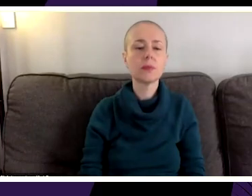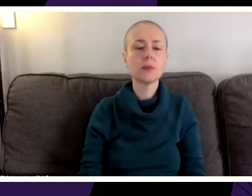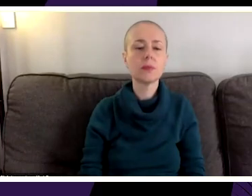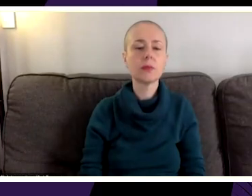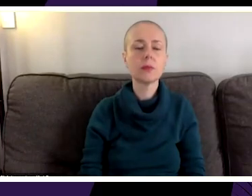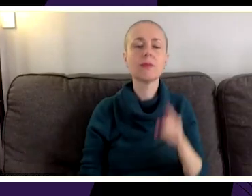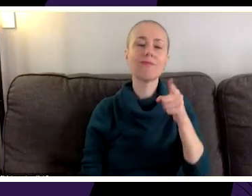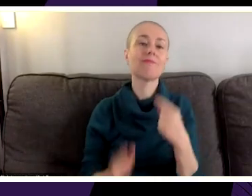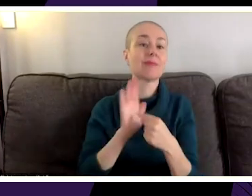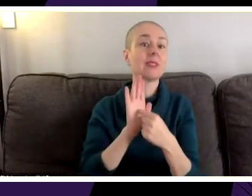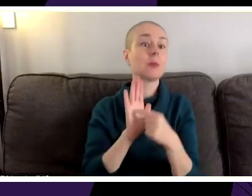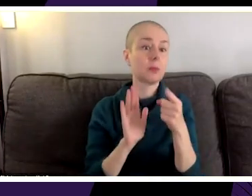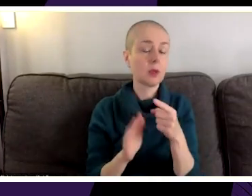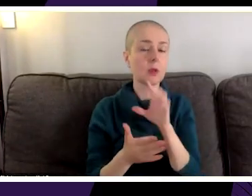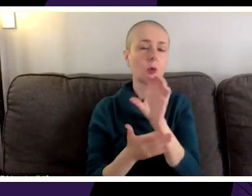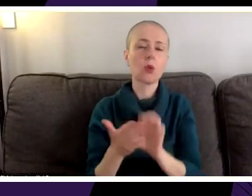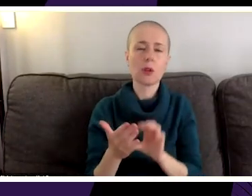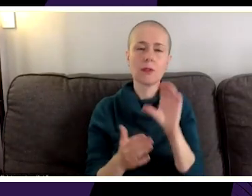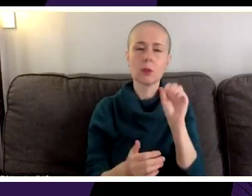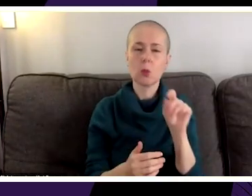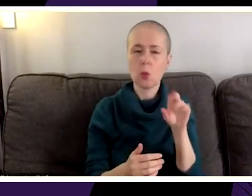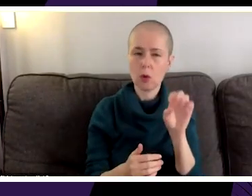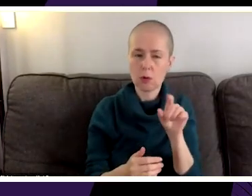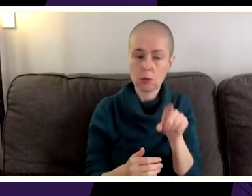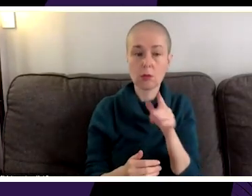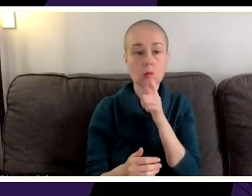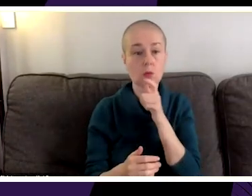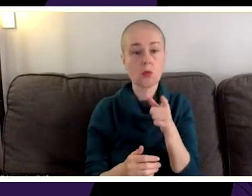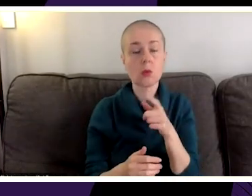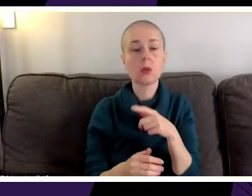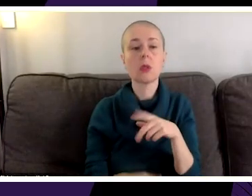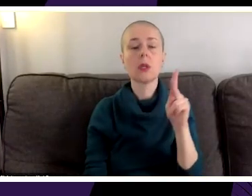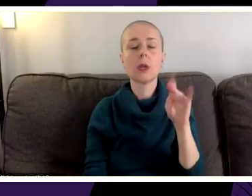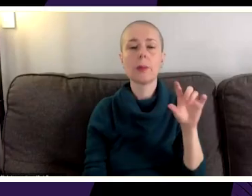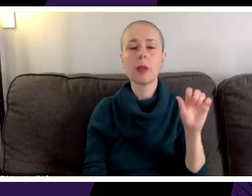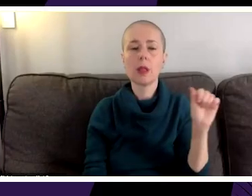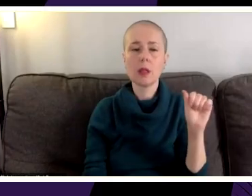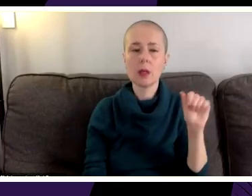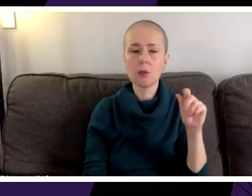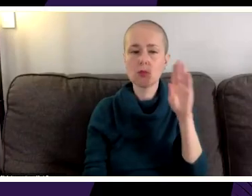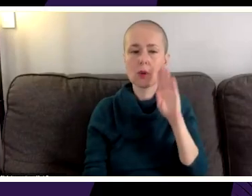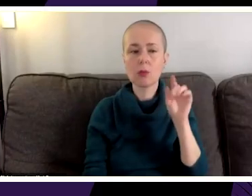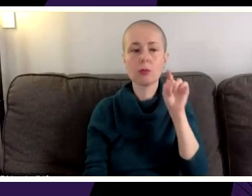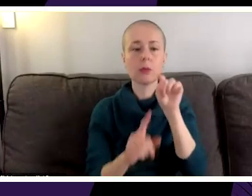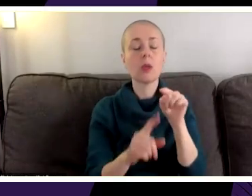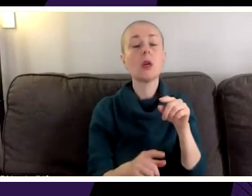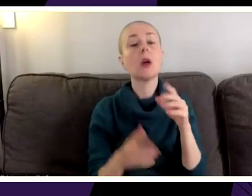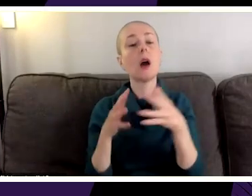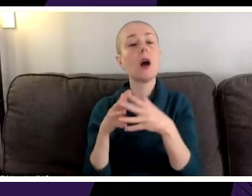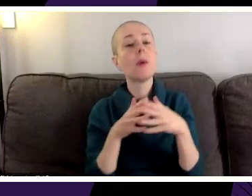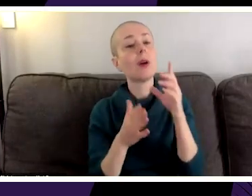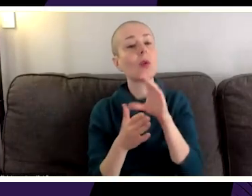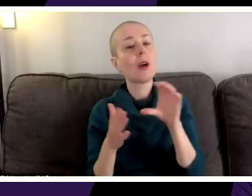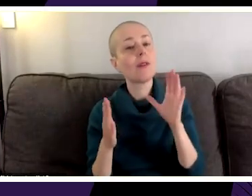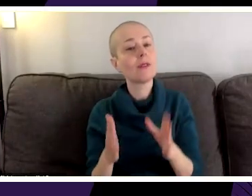This is an example of a choreographic score by Camille A. Brown, a well-known American choreographer,